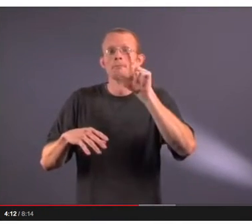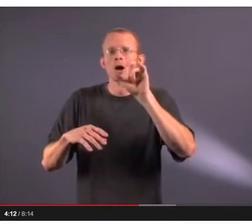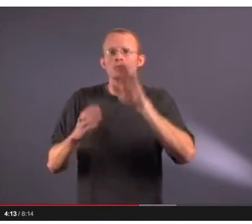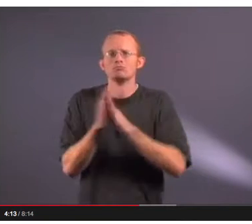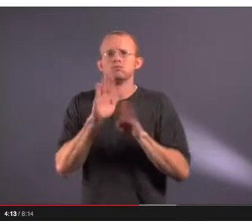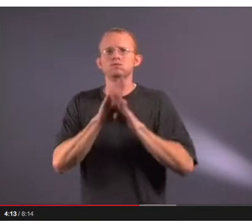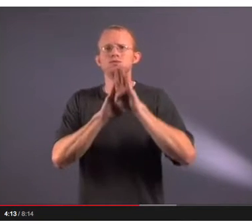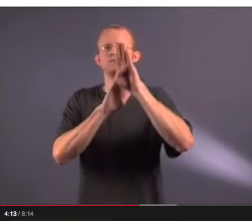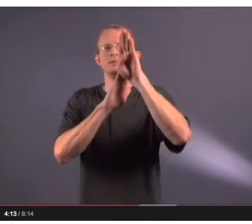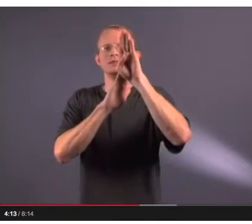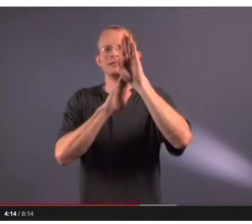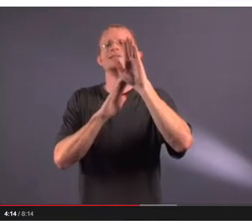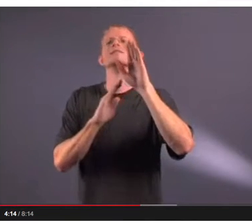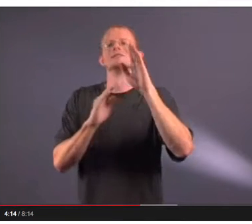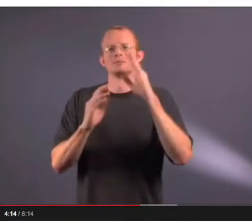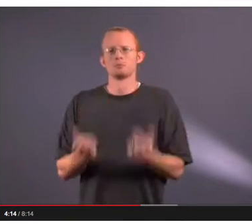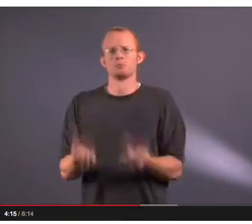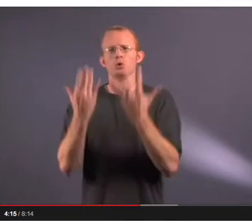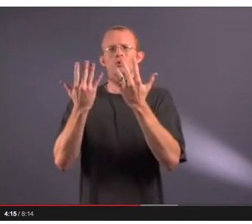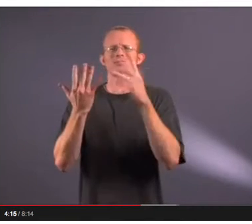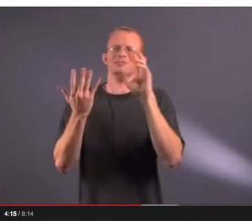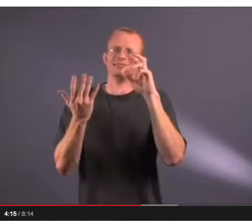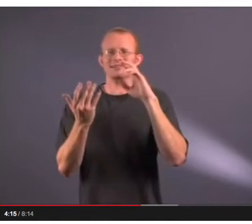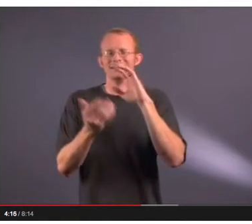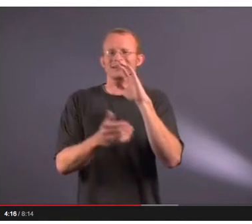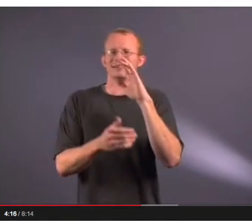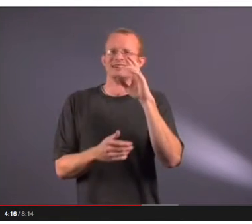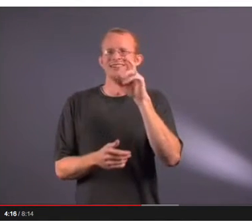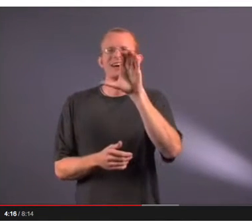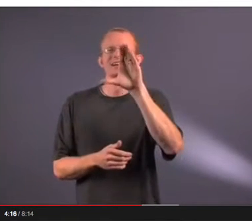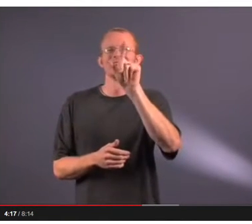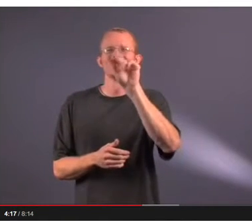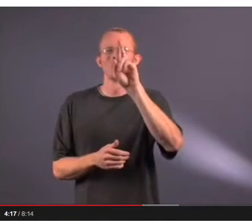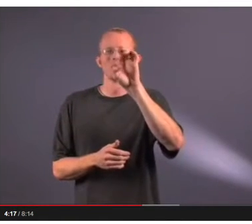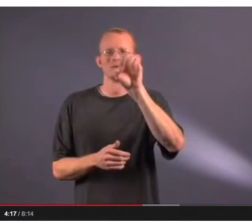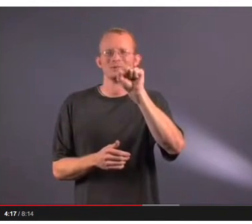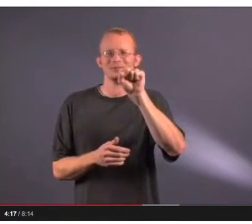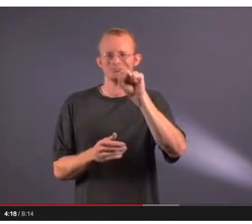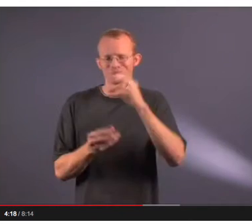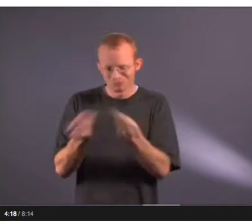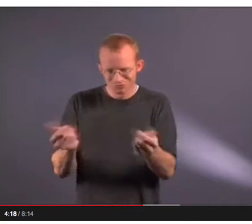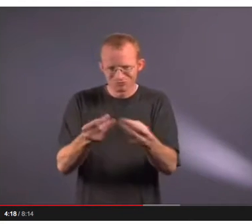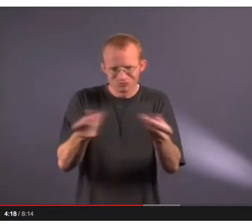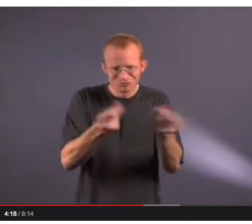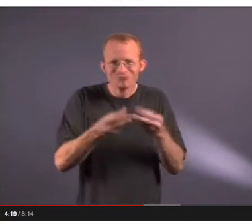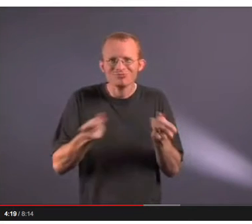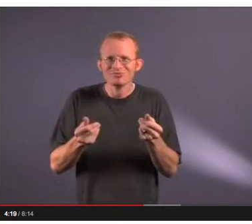So it gives you more energy if you eat throughout the day. Your energy is not going to skyrocket and then fall.